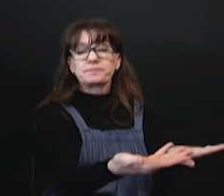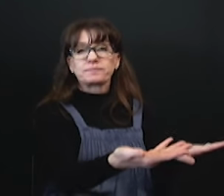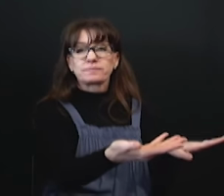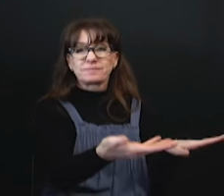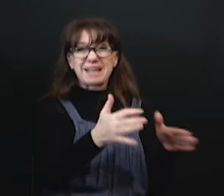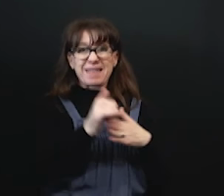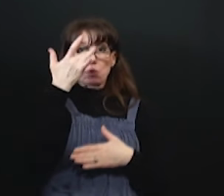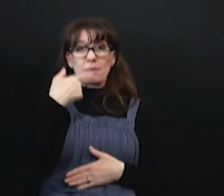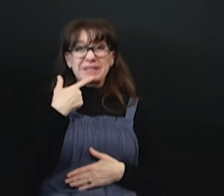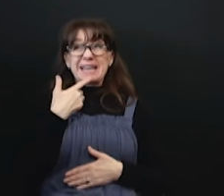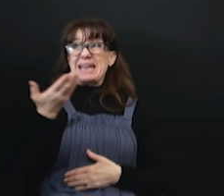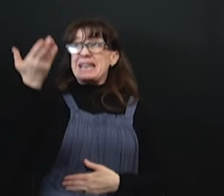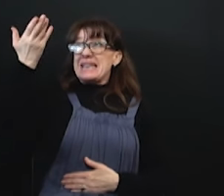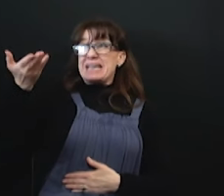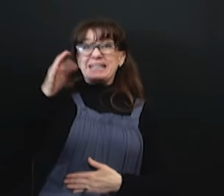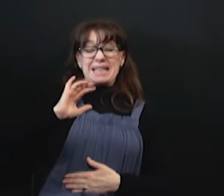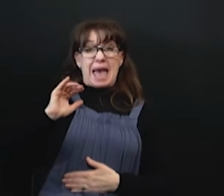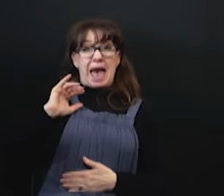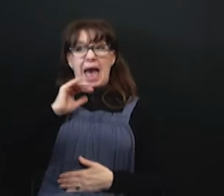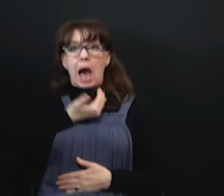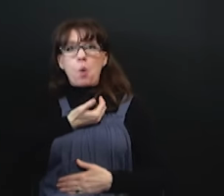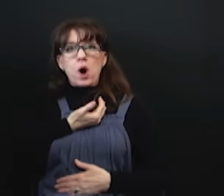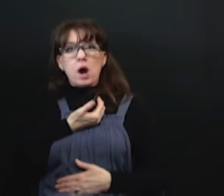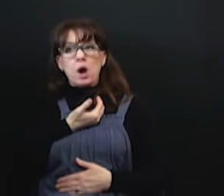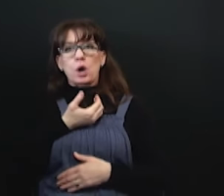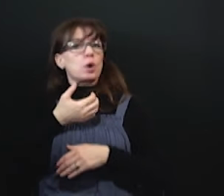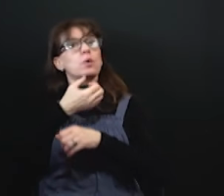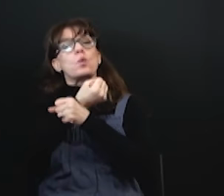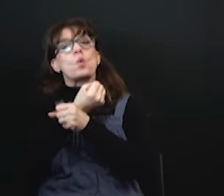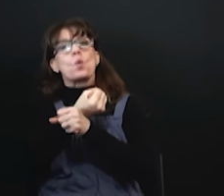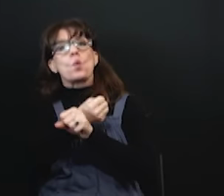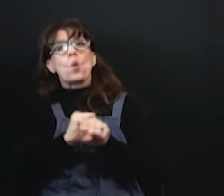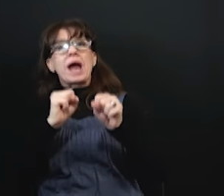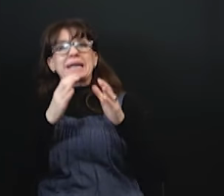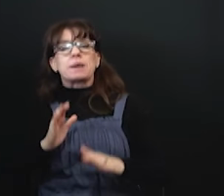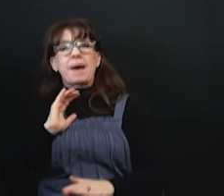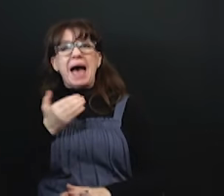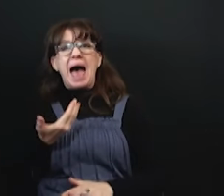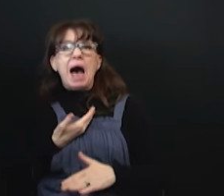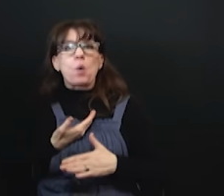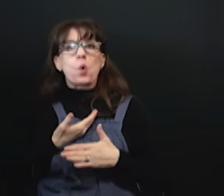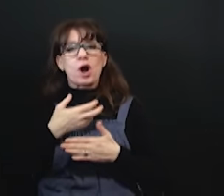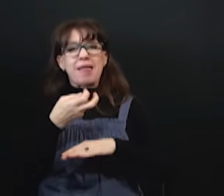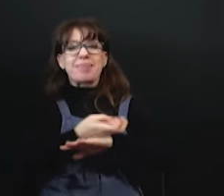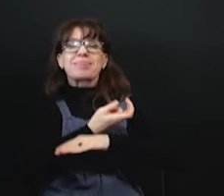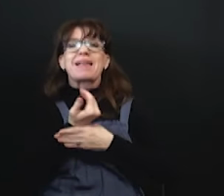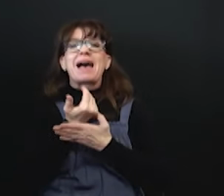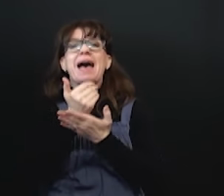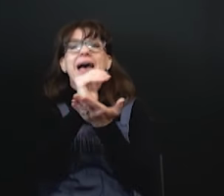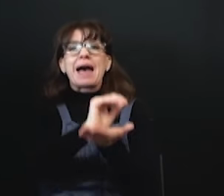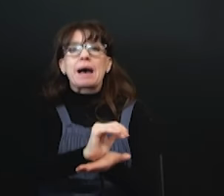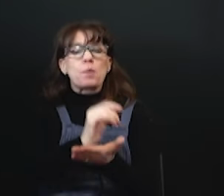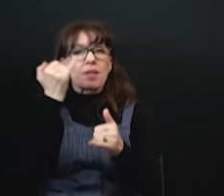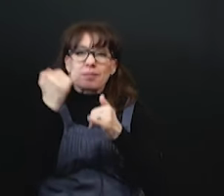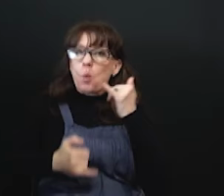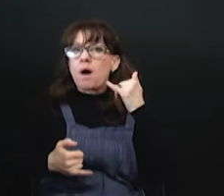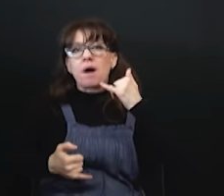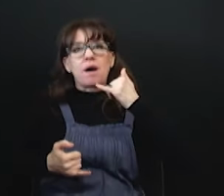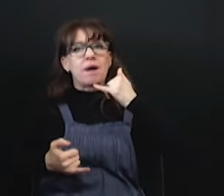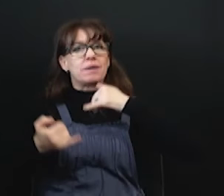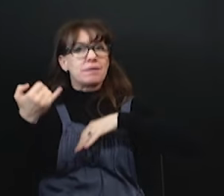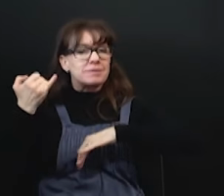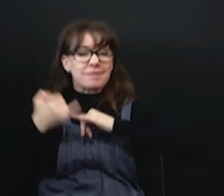That's why we say he is our ransom. He is our Passover lamb once and for all. He is